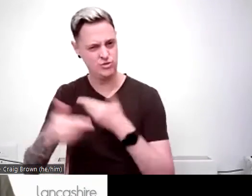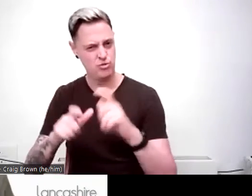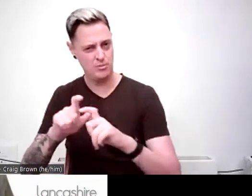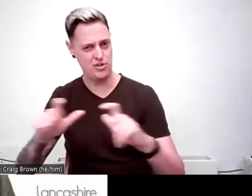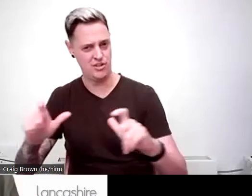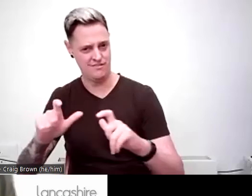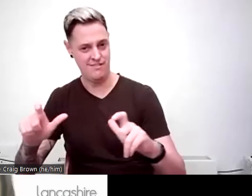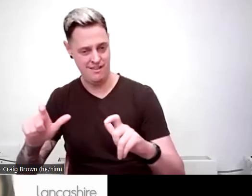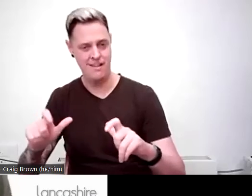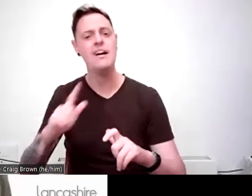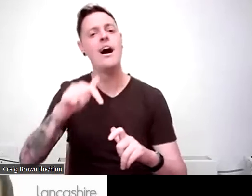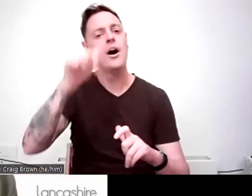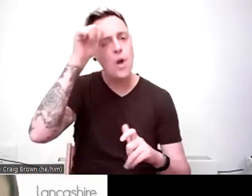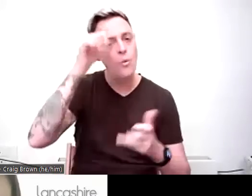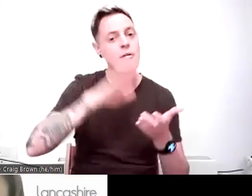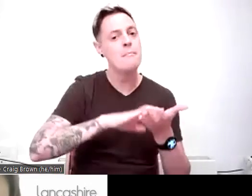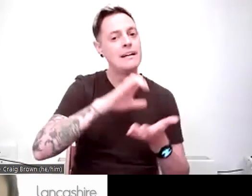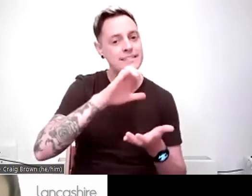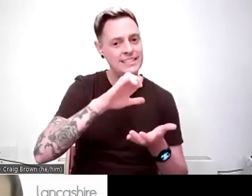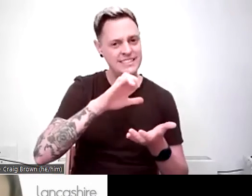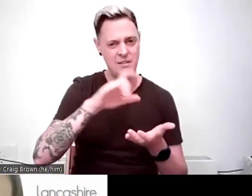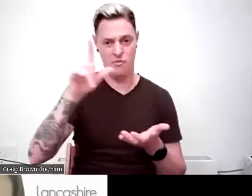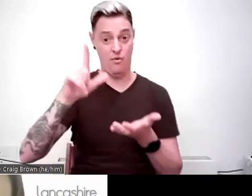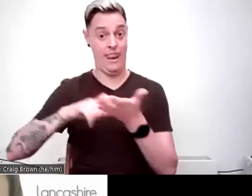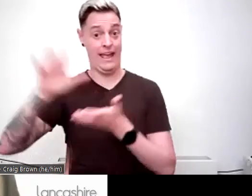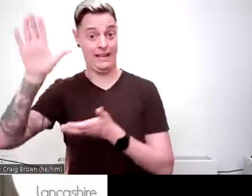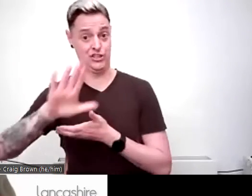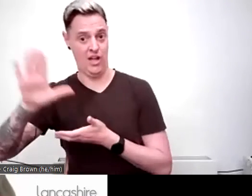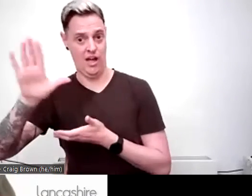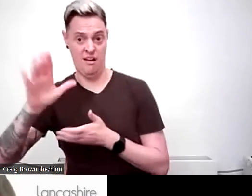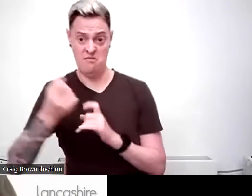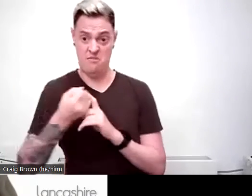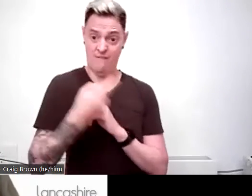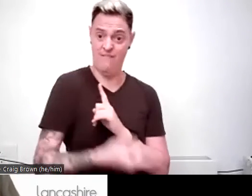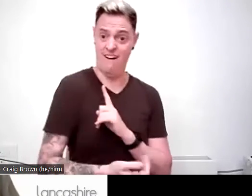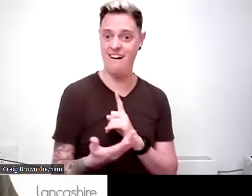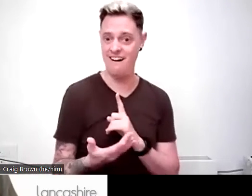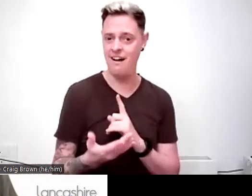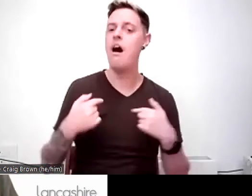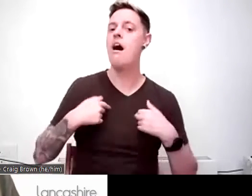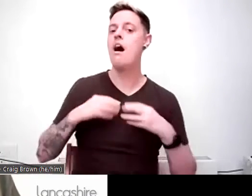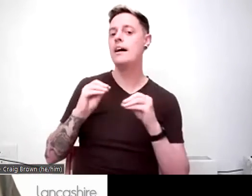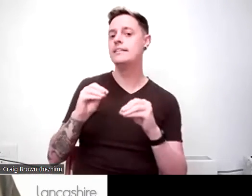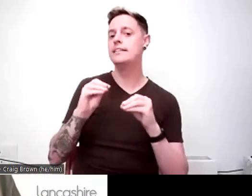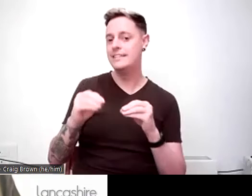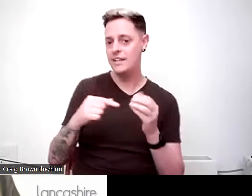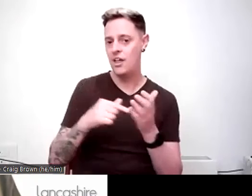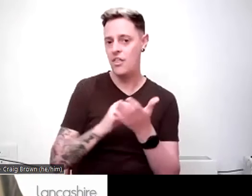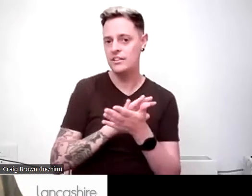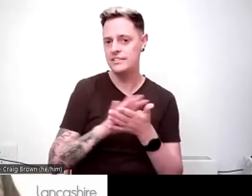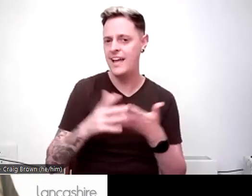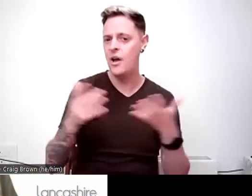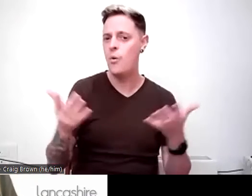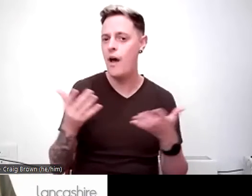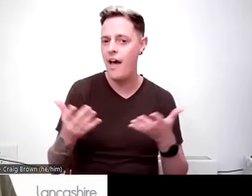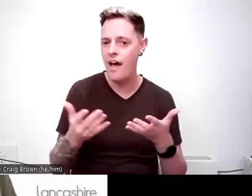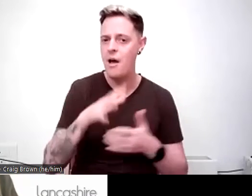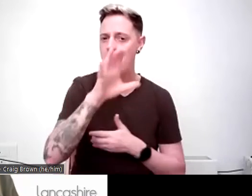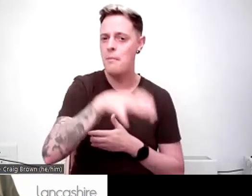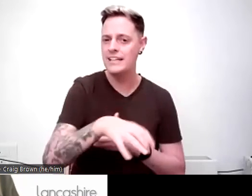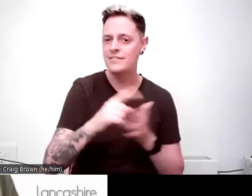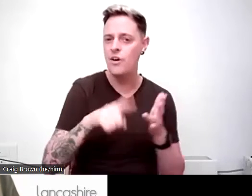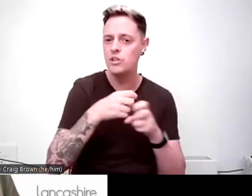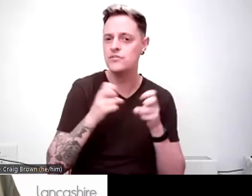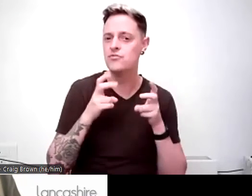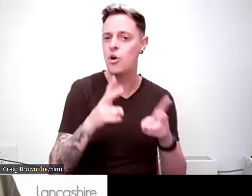Manchester, but for some people in Lancashire, that's not that far away. Yeah. So I teach on a Thursday at a place called Milk and Honey in Manchester on Oxford